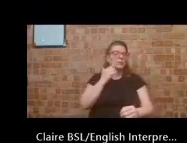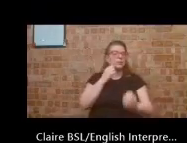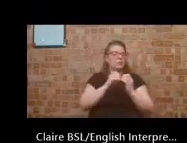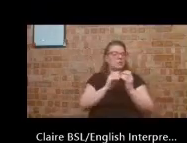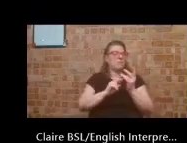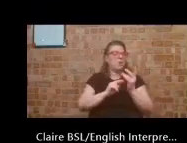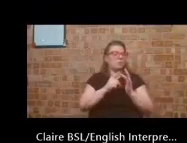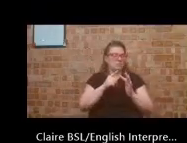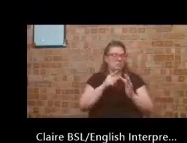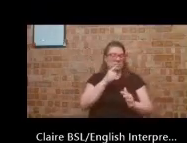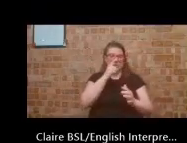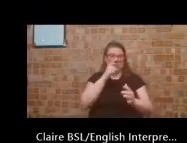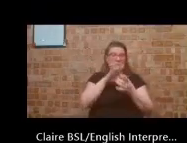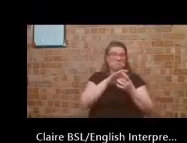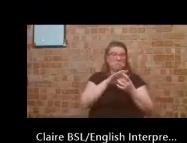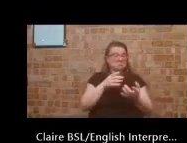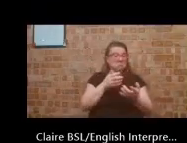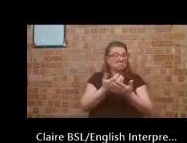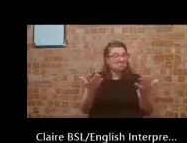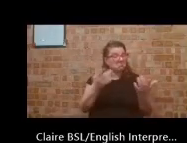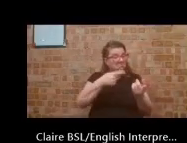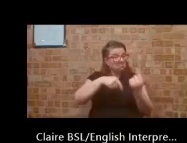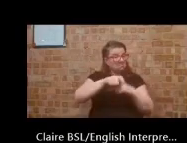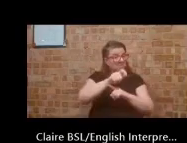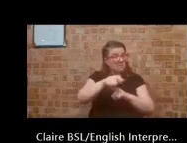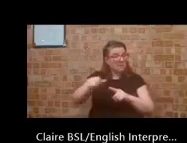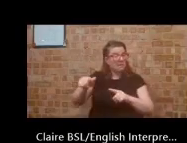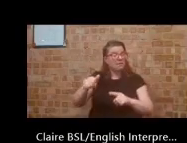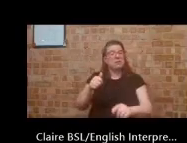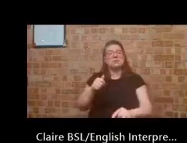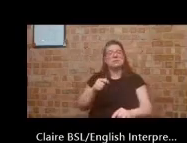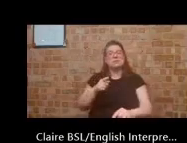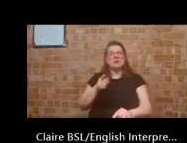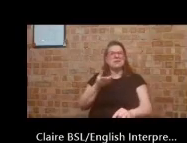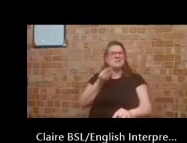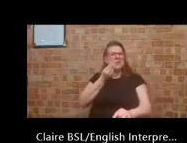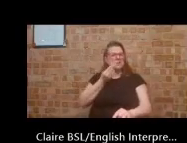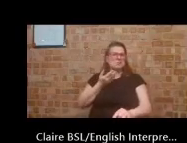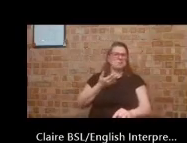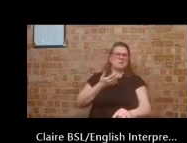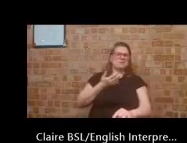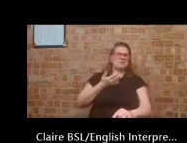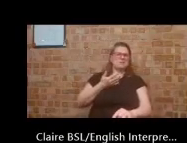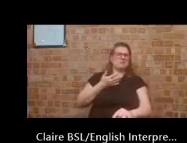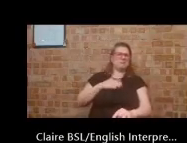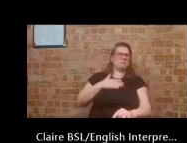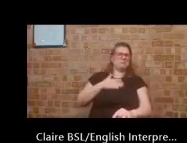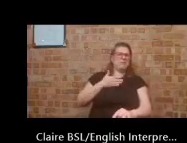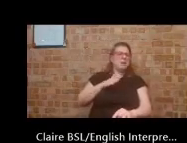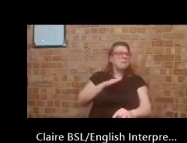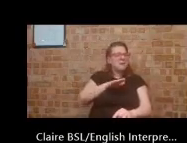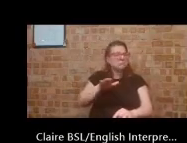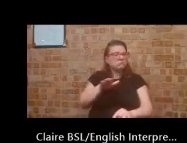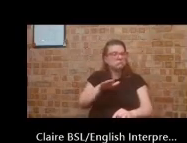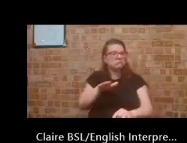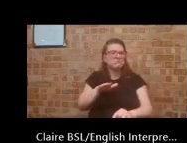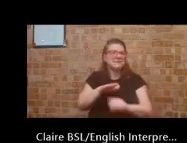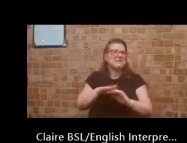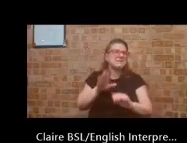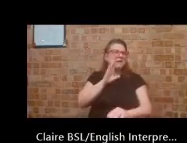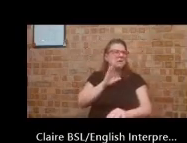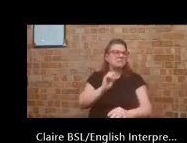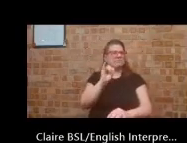structure into your ears. It sounds quite unpleasant. It's not as unpleasant as it